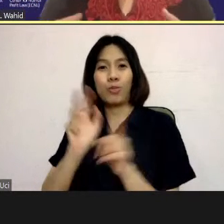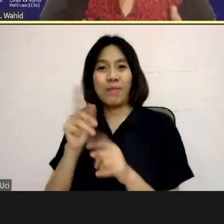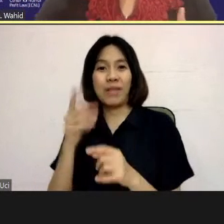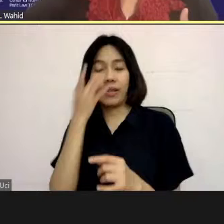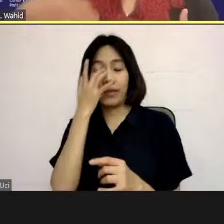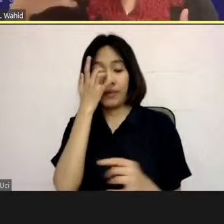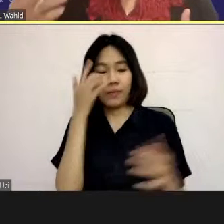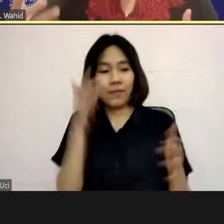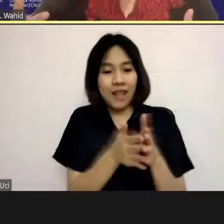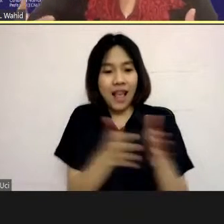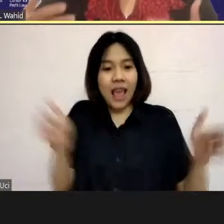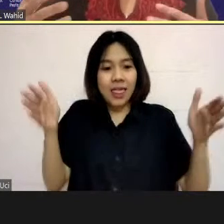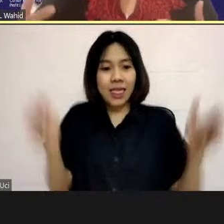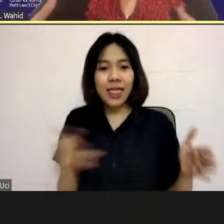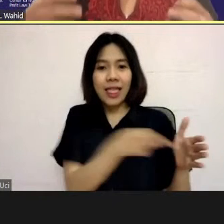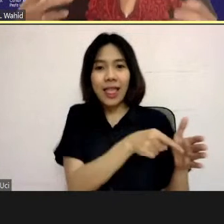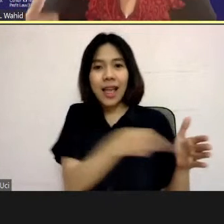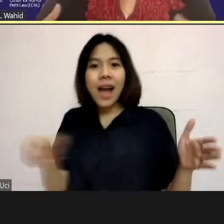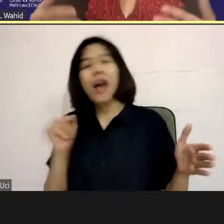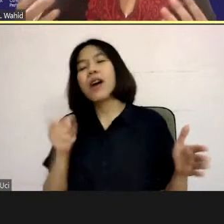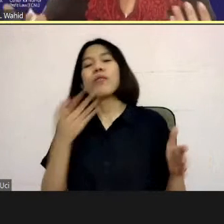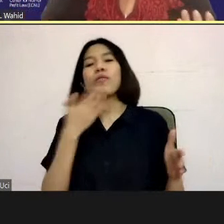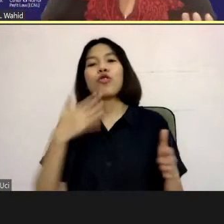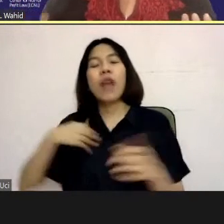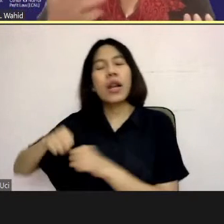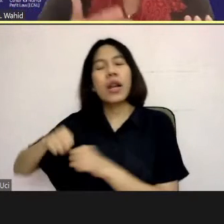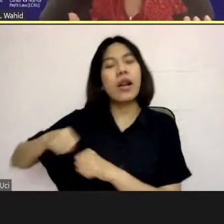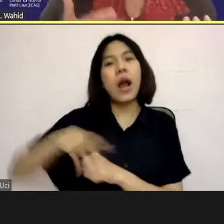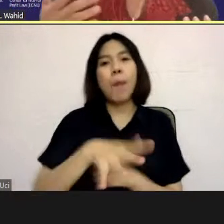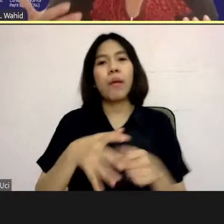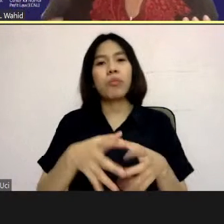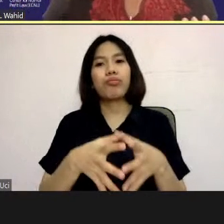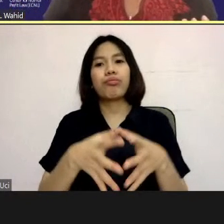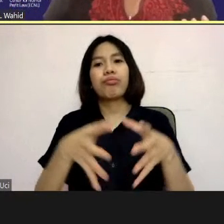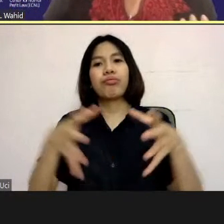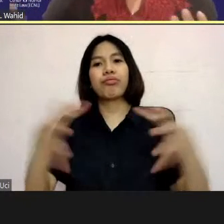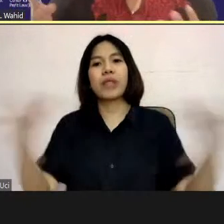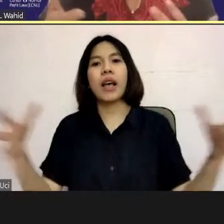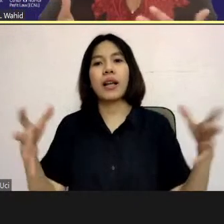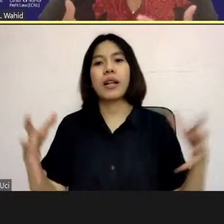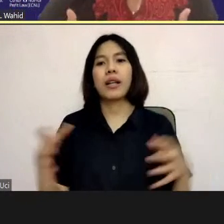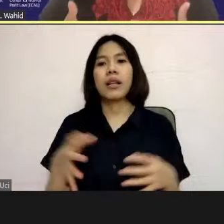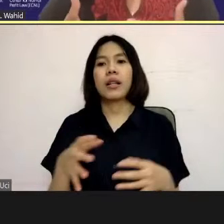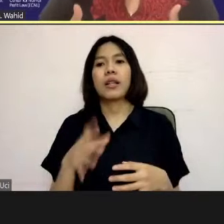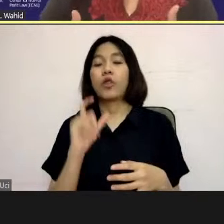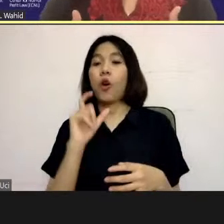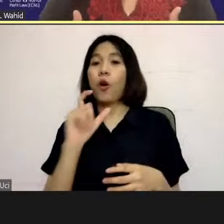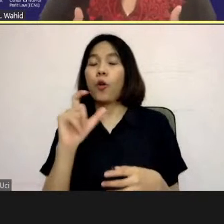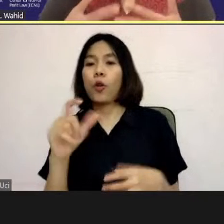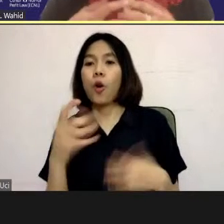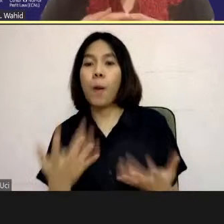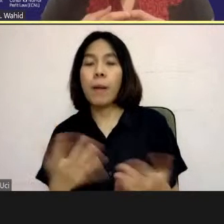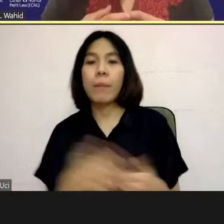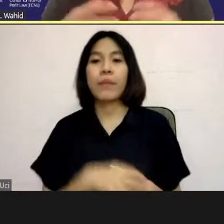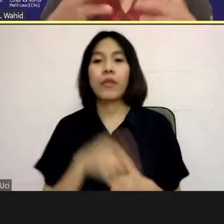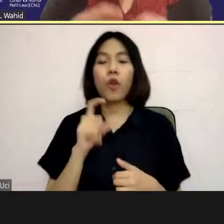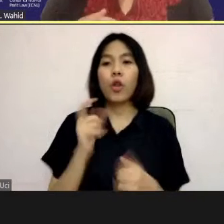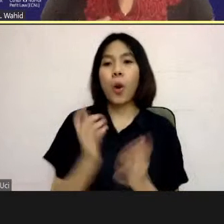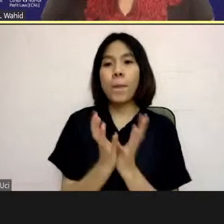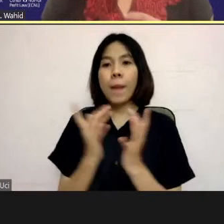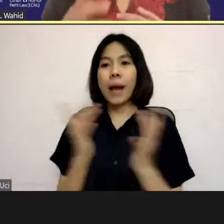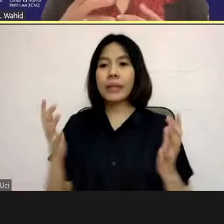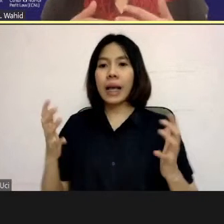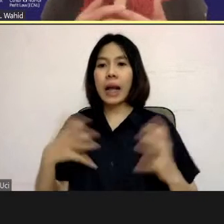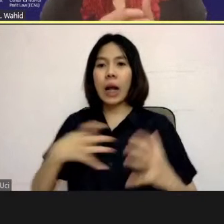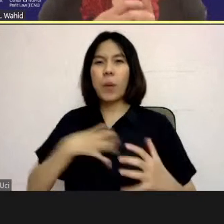2019 on the presidential elections impacted massively to the public civic issues, especially to